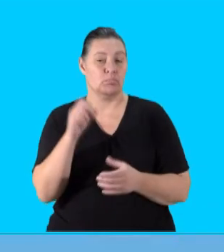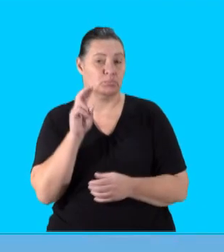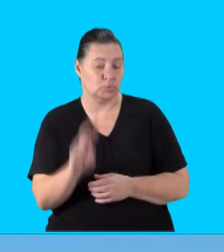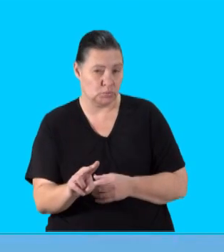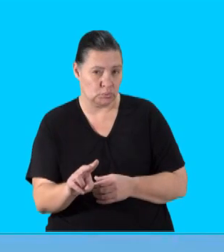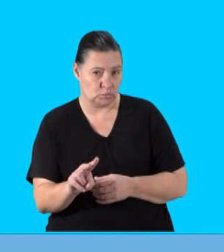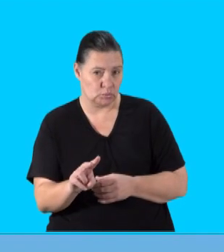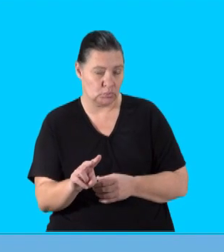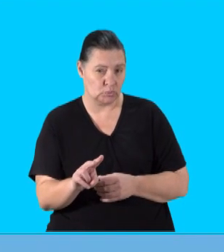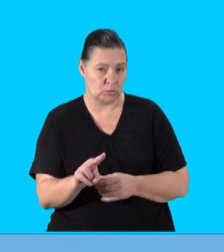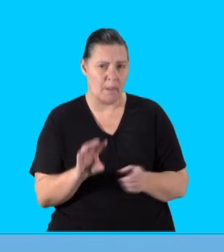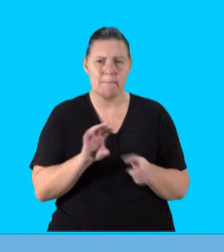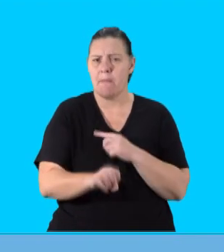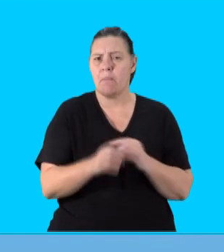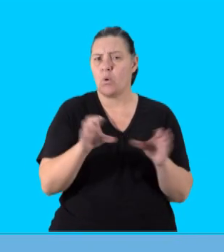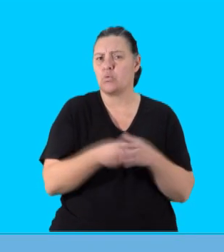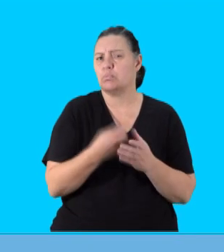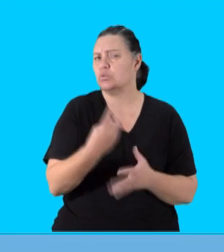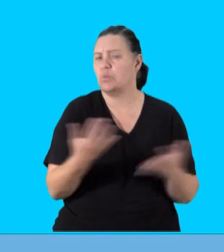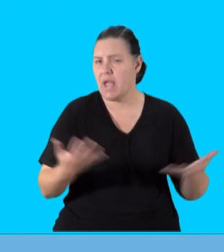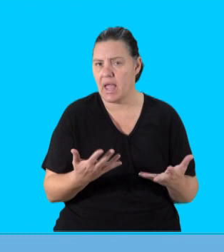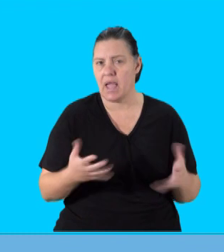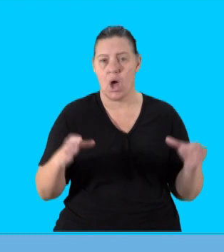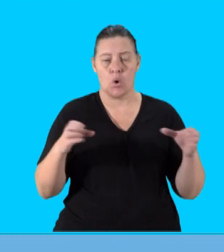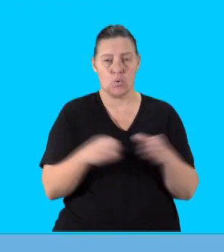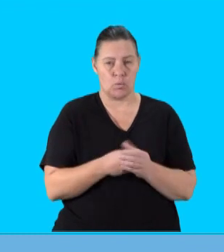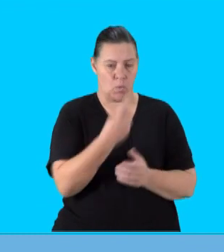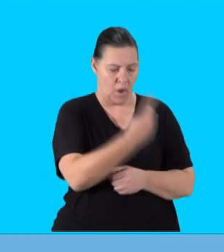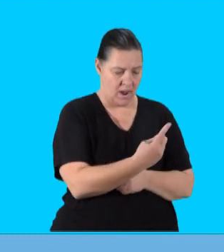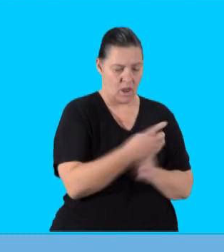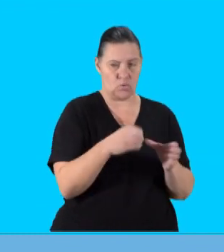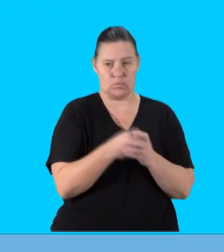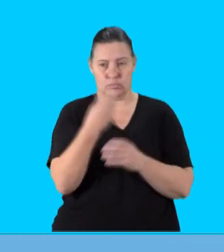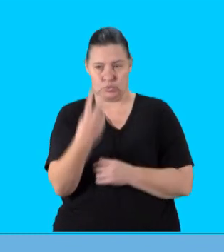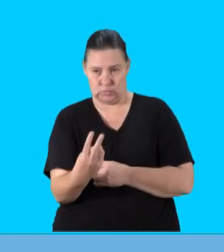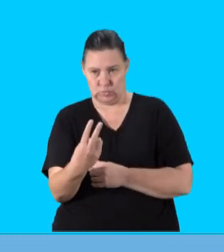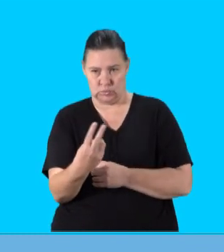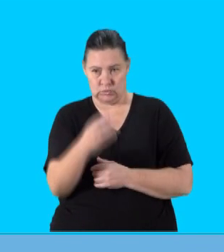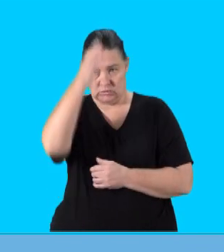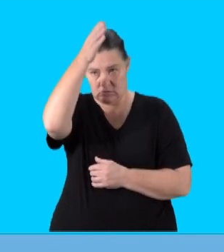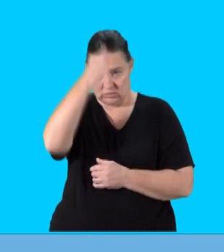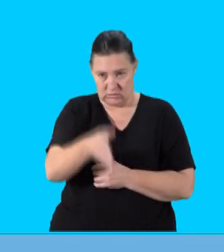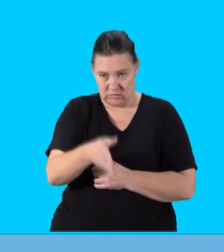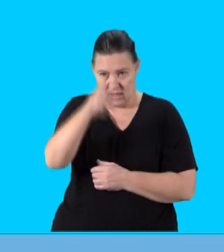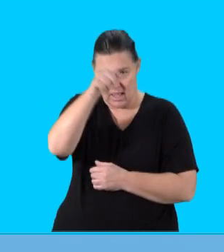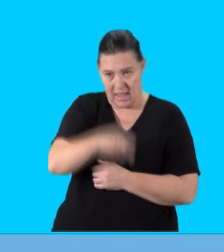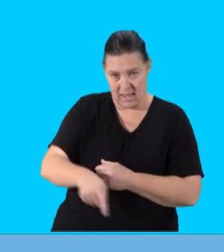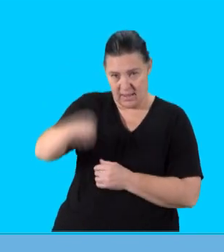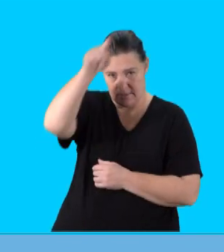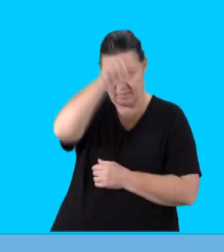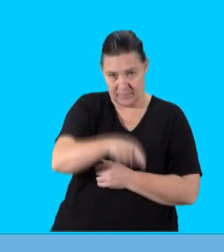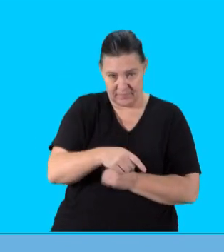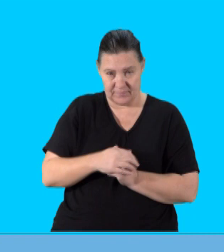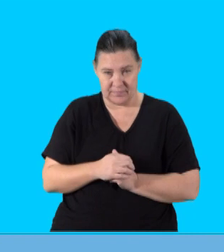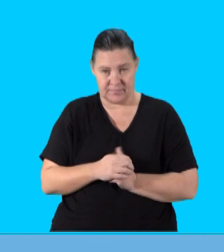2, let's look at where we find group 2. So we have group 1 and we have group 2. So group 2 is all these